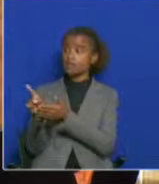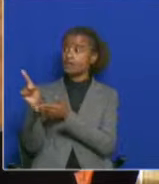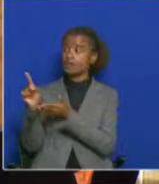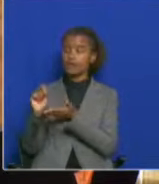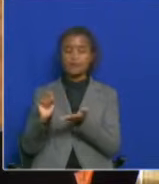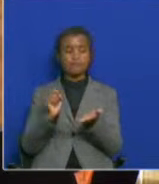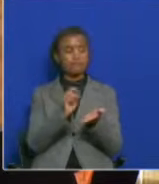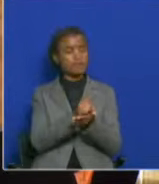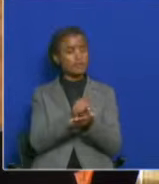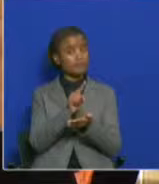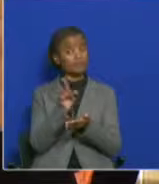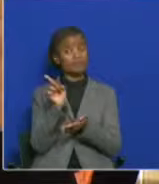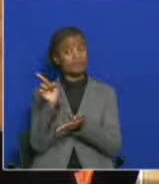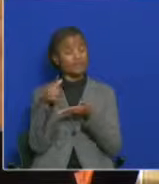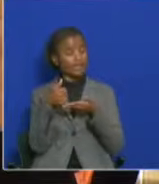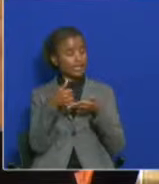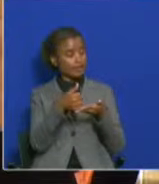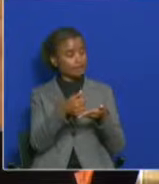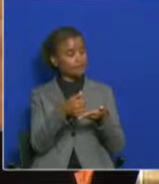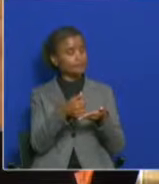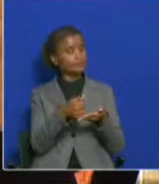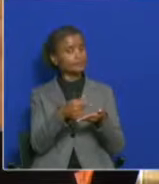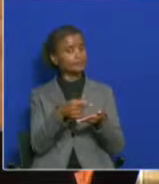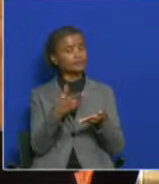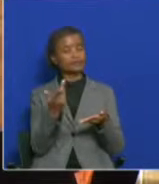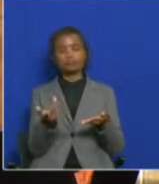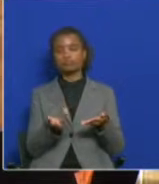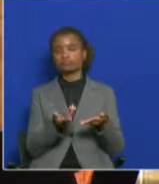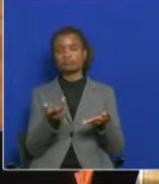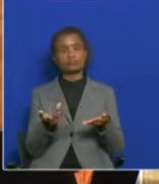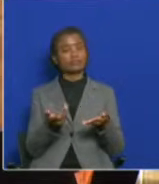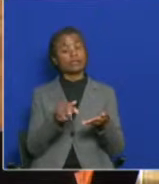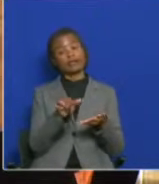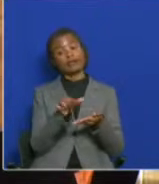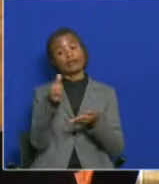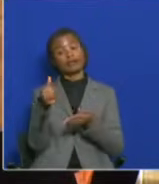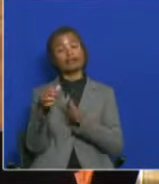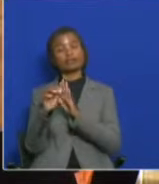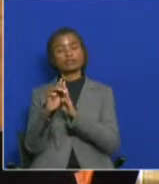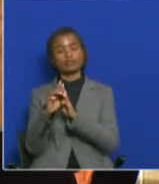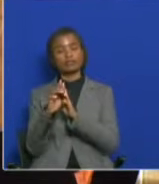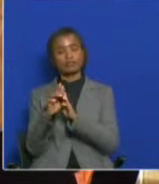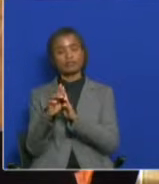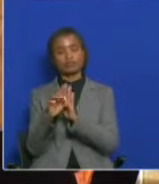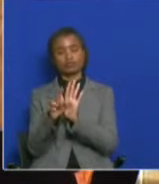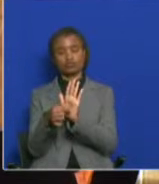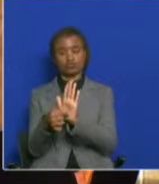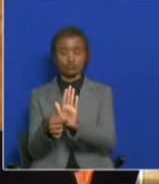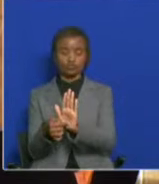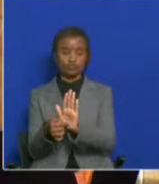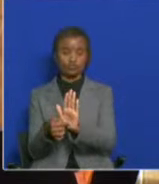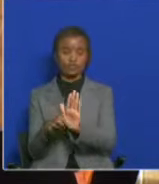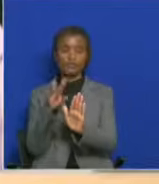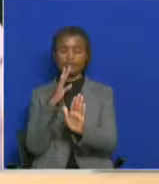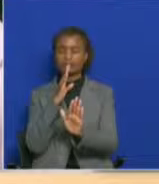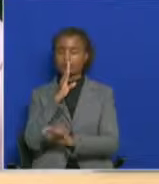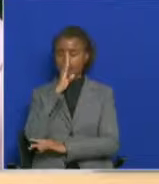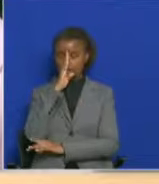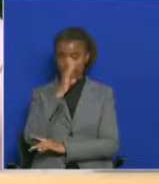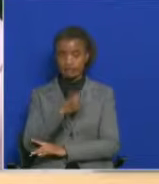are, and that's the next example that I will go to, which shows more direct involvement